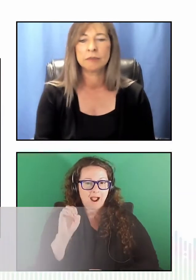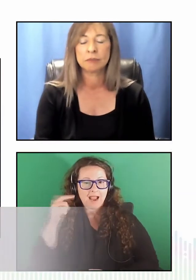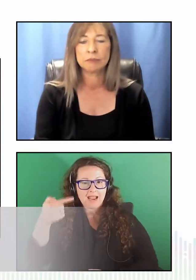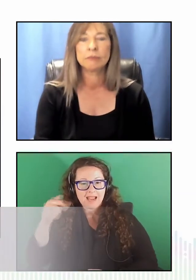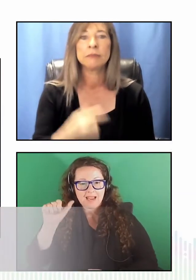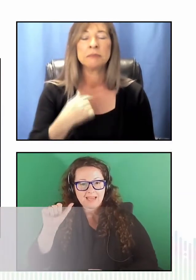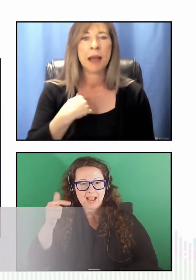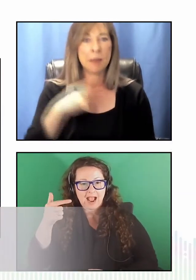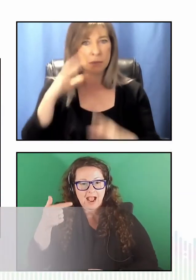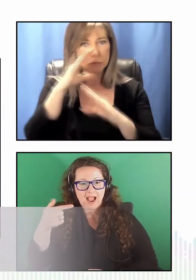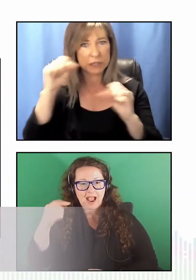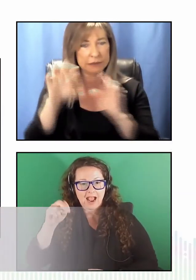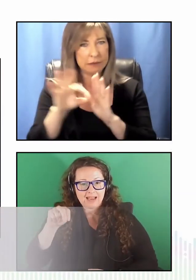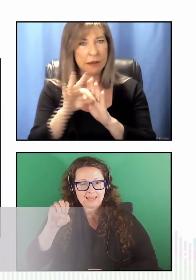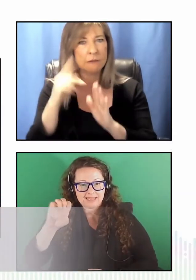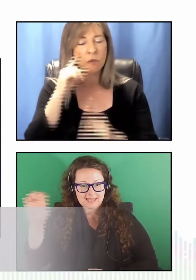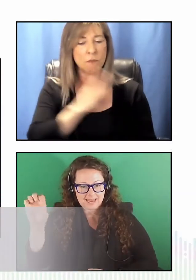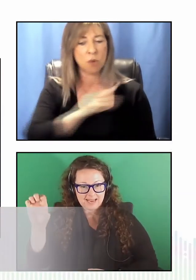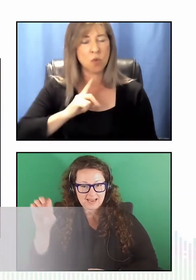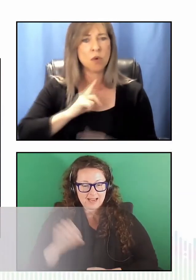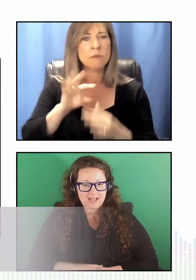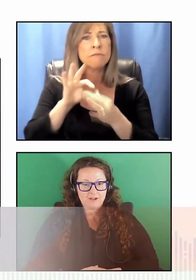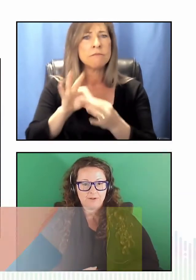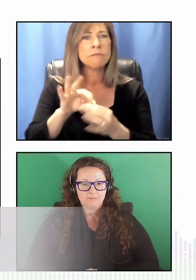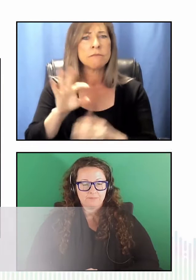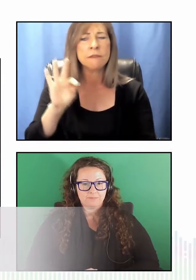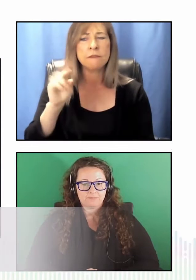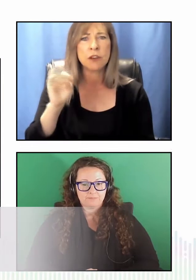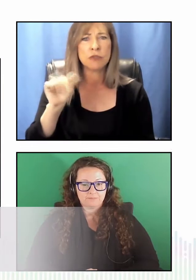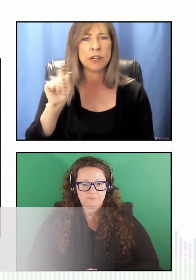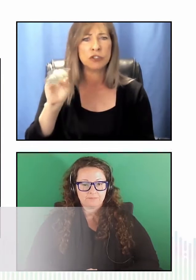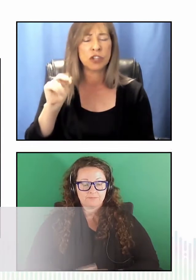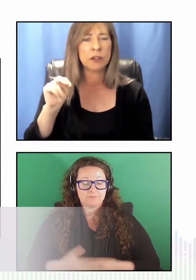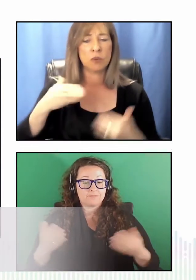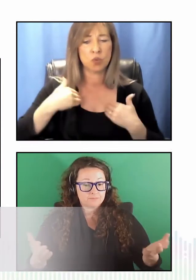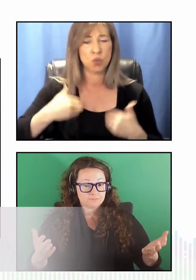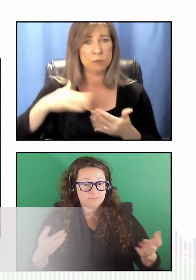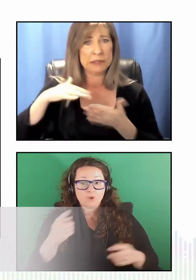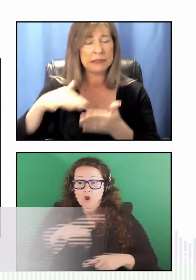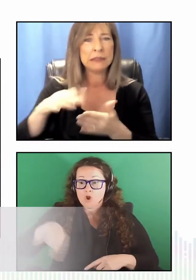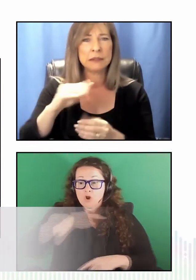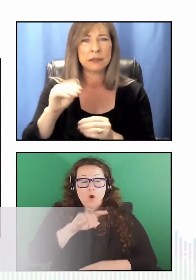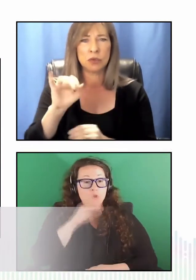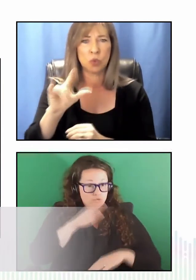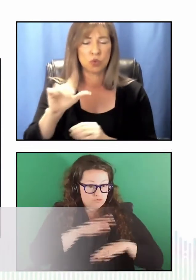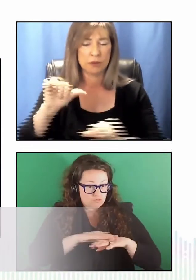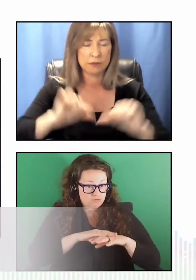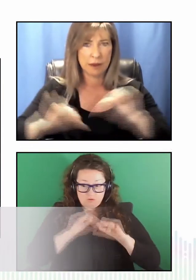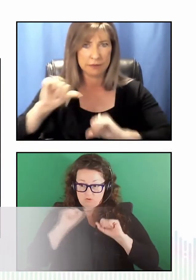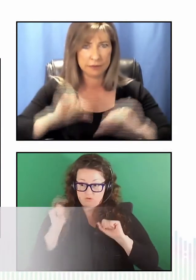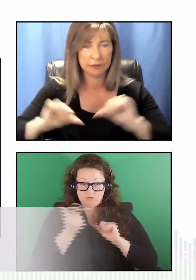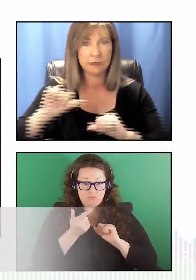of the board for the Federation of Humanities and Social Sciences. and for the Humanities and Social Sciences.